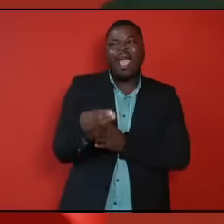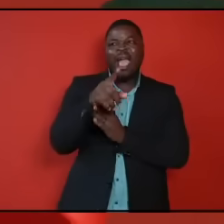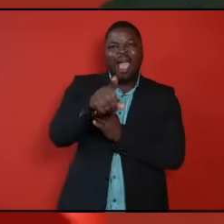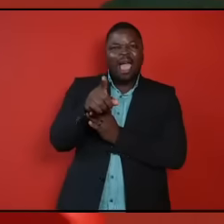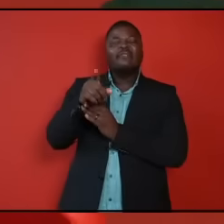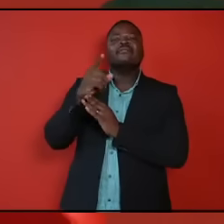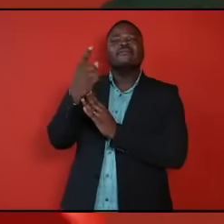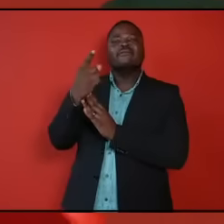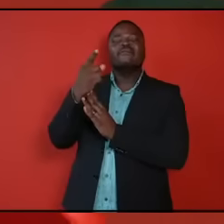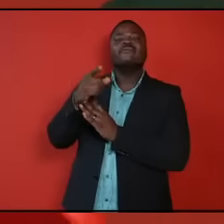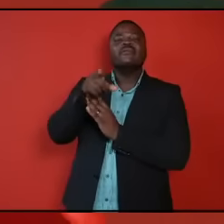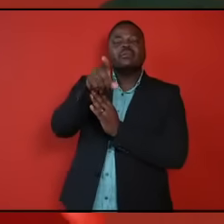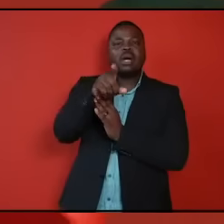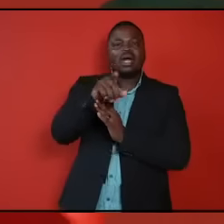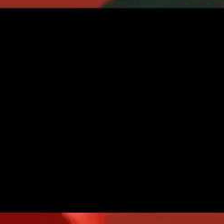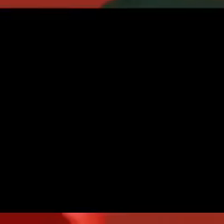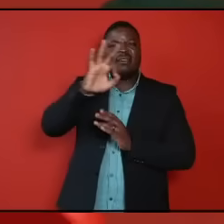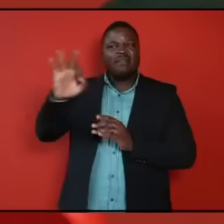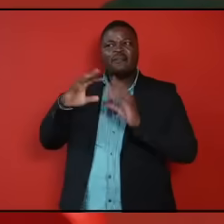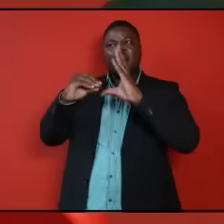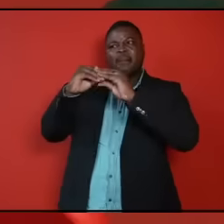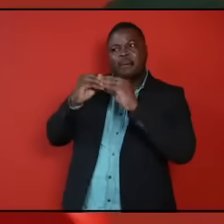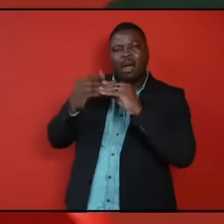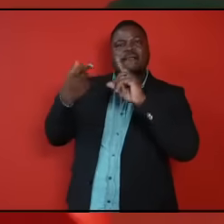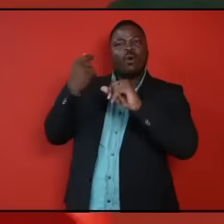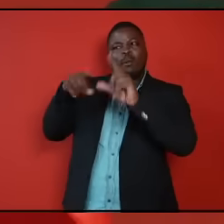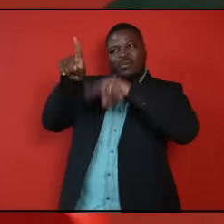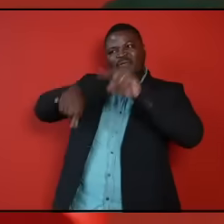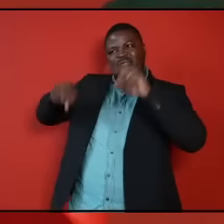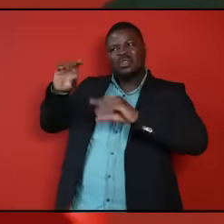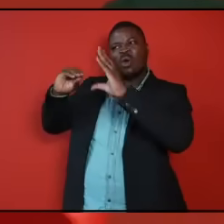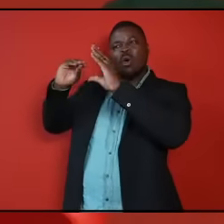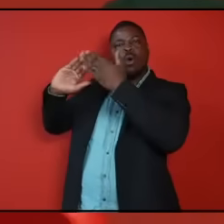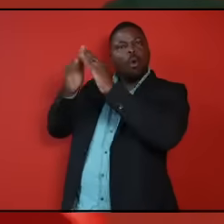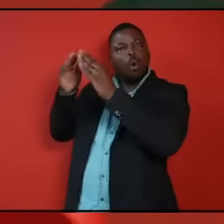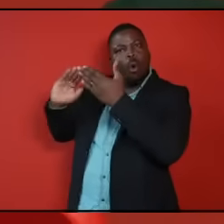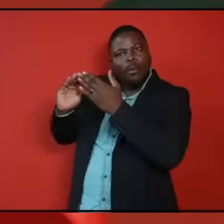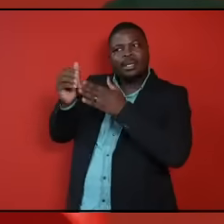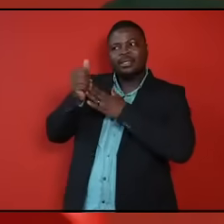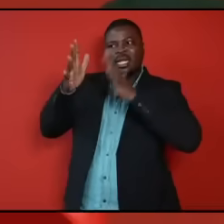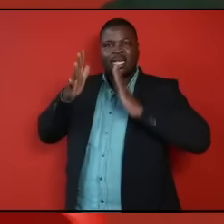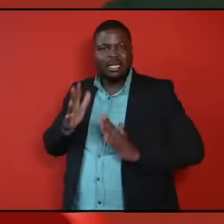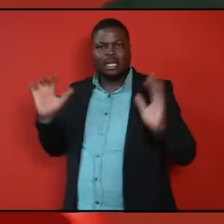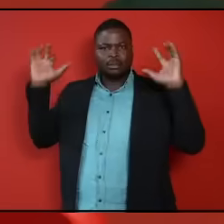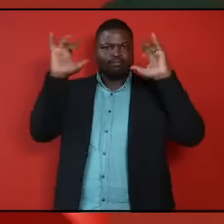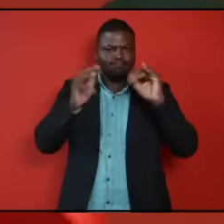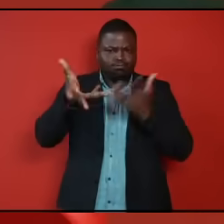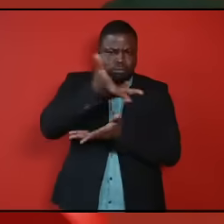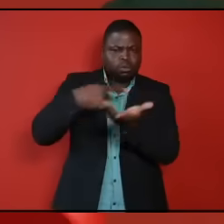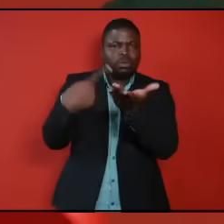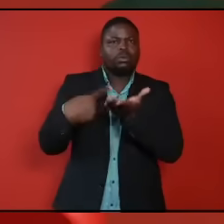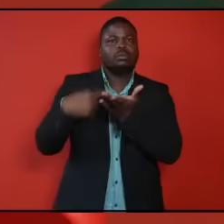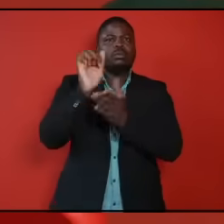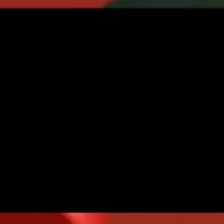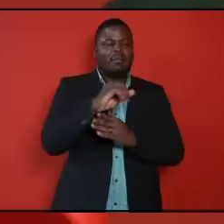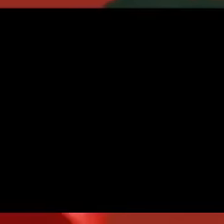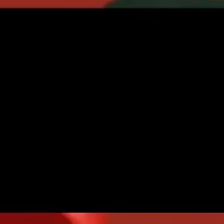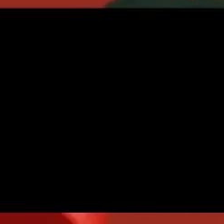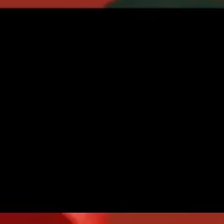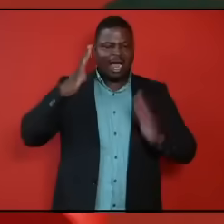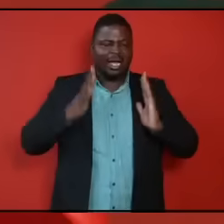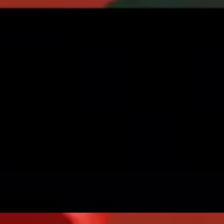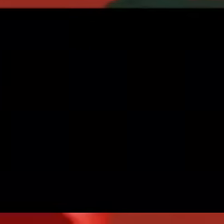Sub-Regional Command Teams, including members of Parliament, members of provincial legislatures, councillors, and